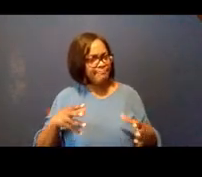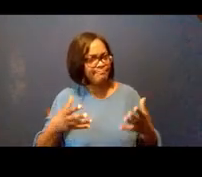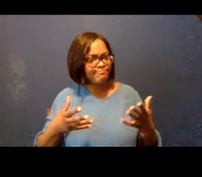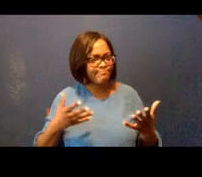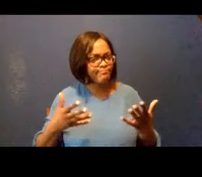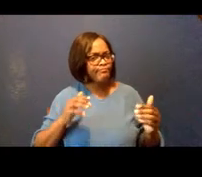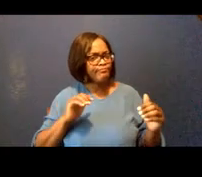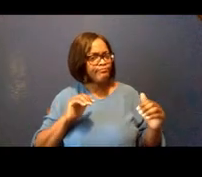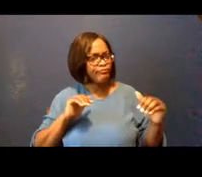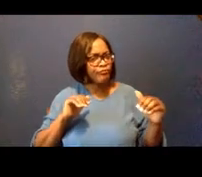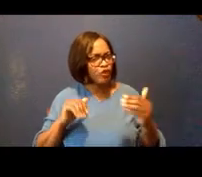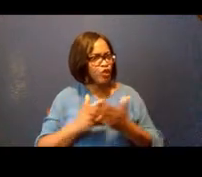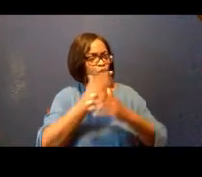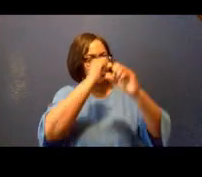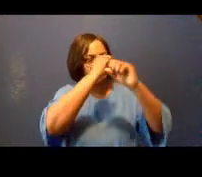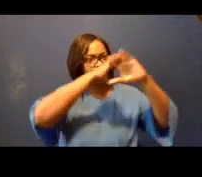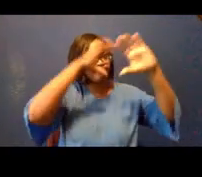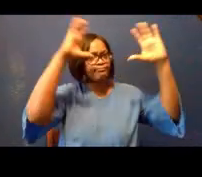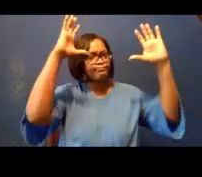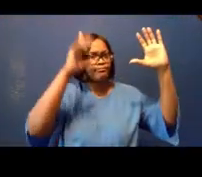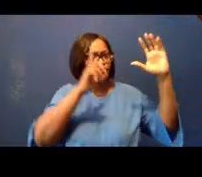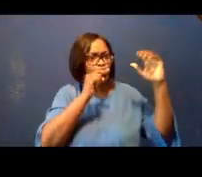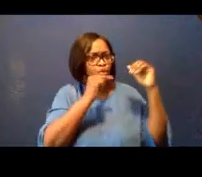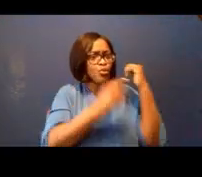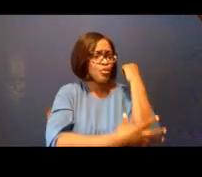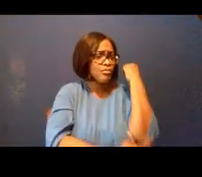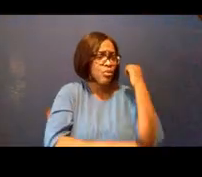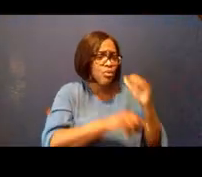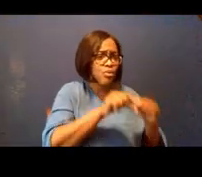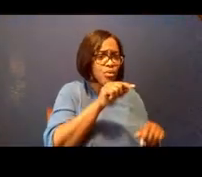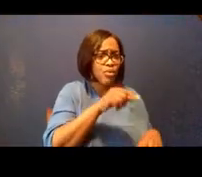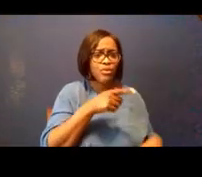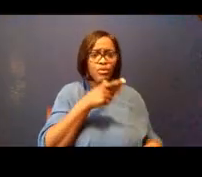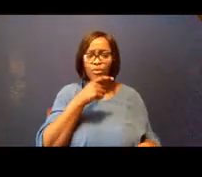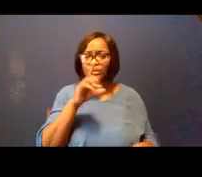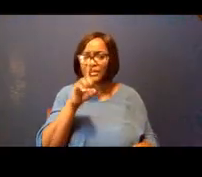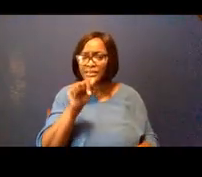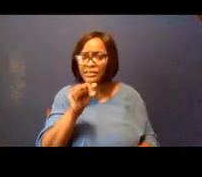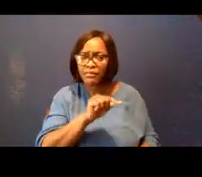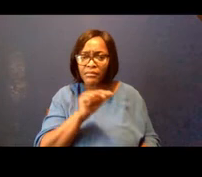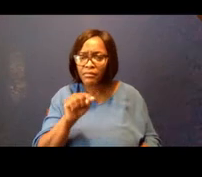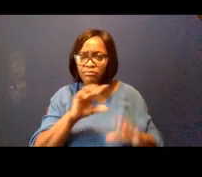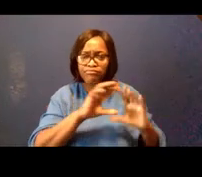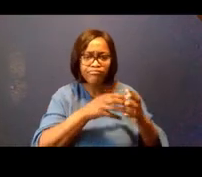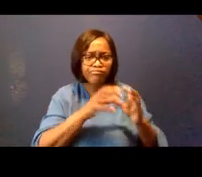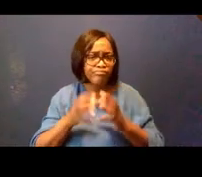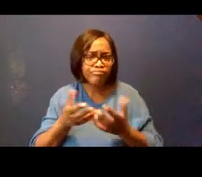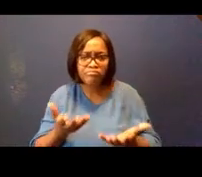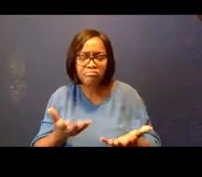inclusively in everything that you do.